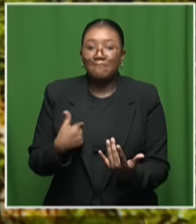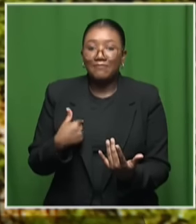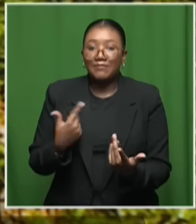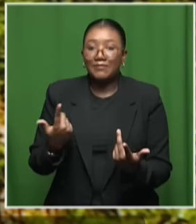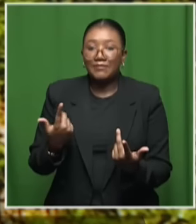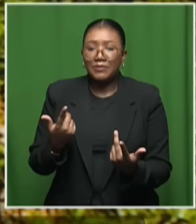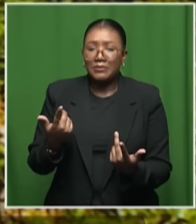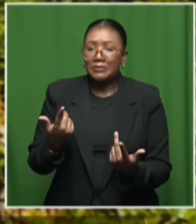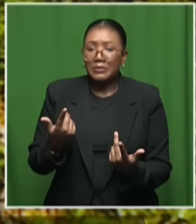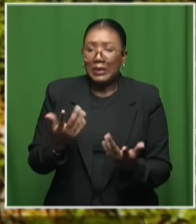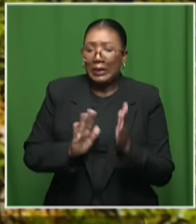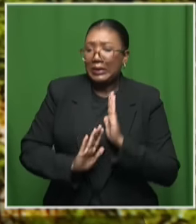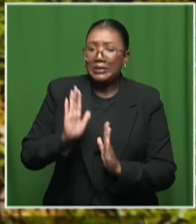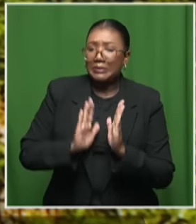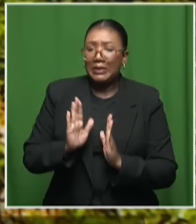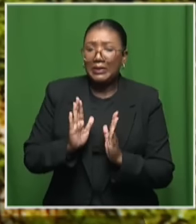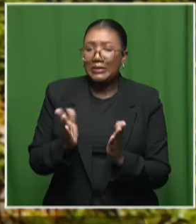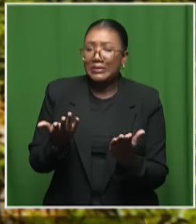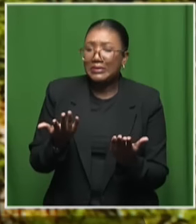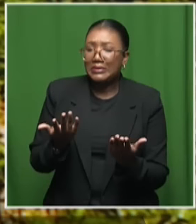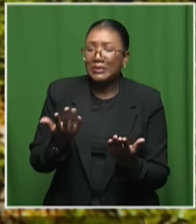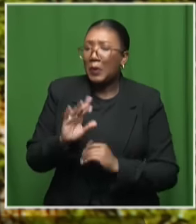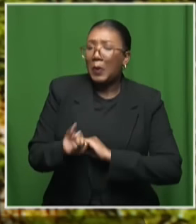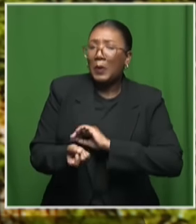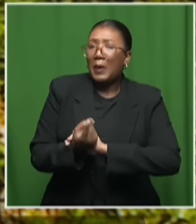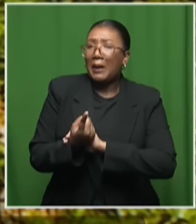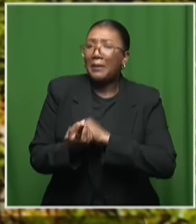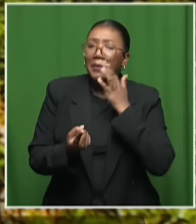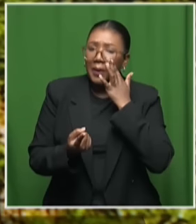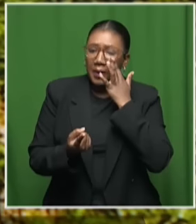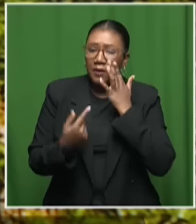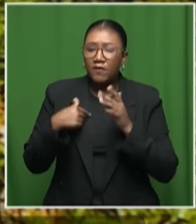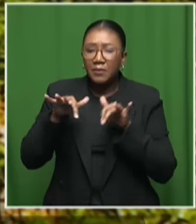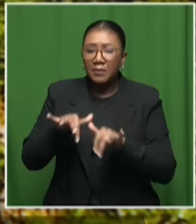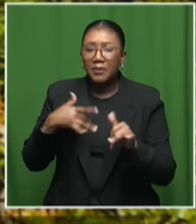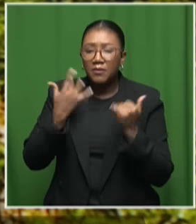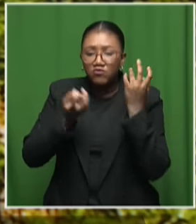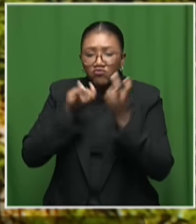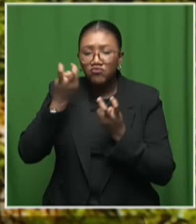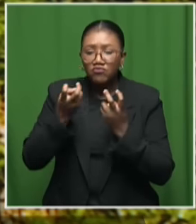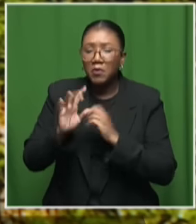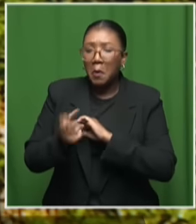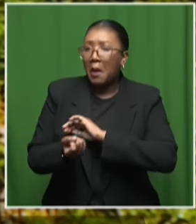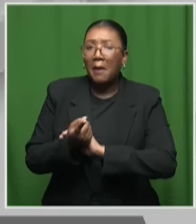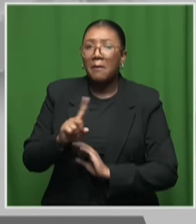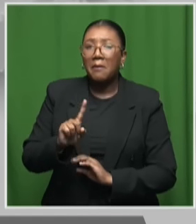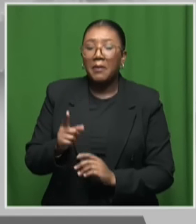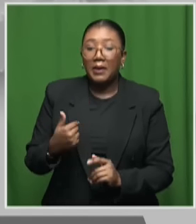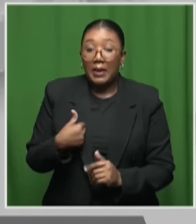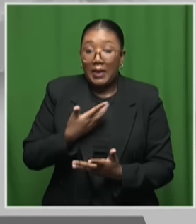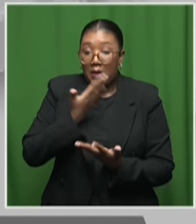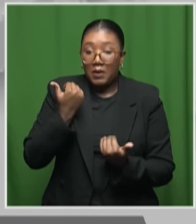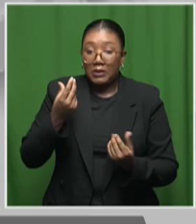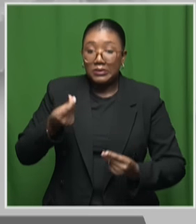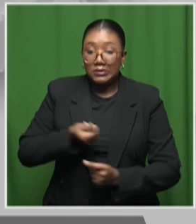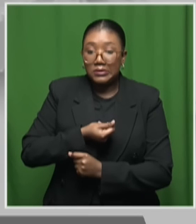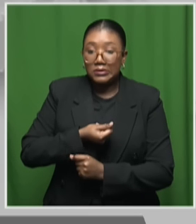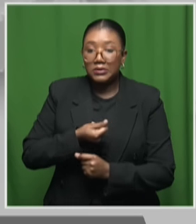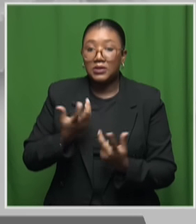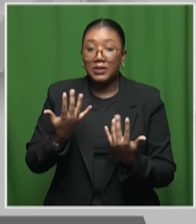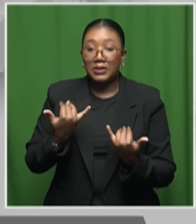scene looks like now, can you tell us what's really transpiring as that searches continue? Fortunately, this morning, the weather